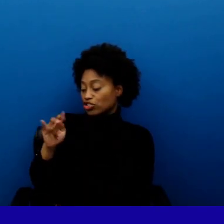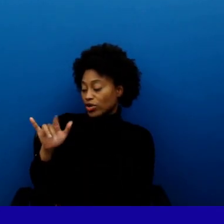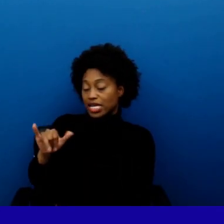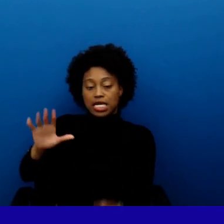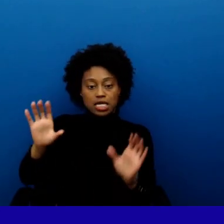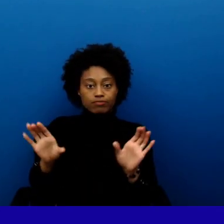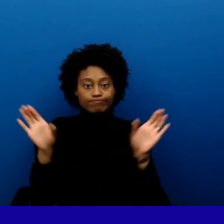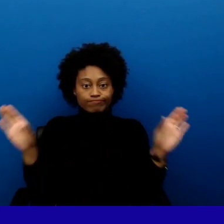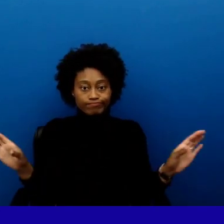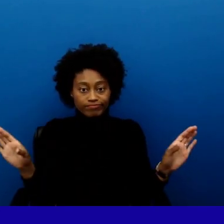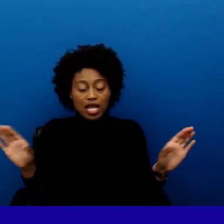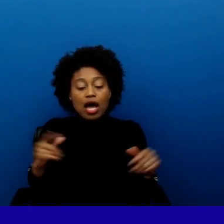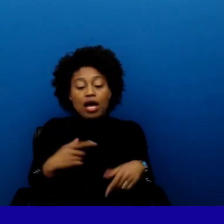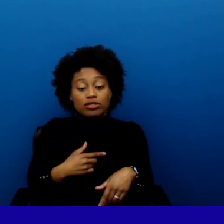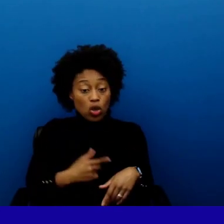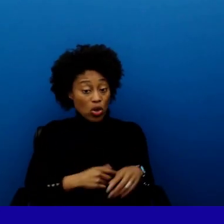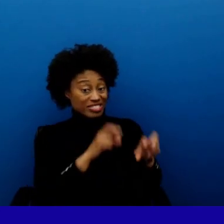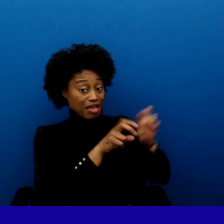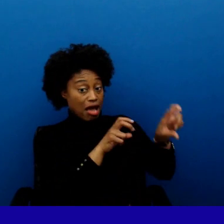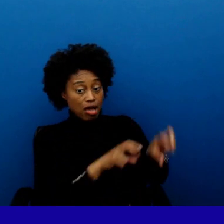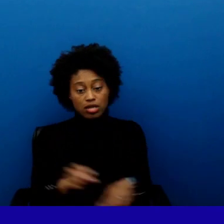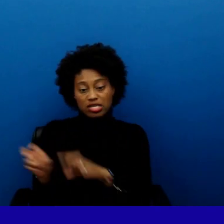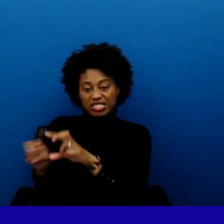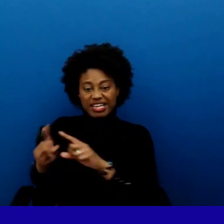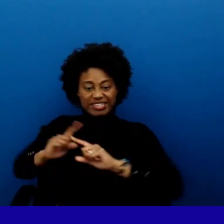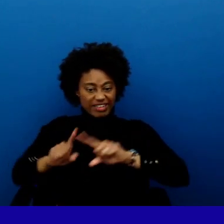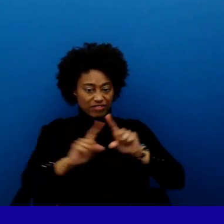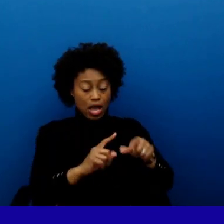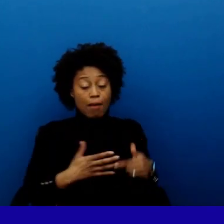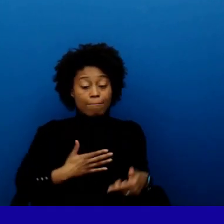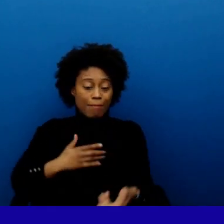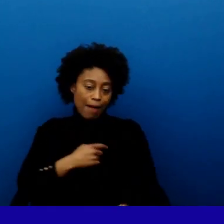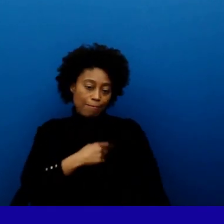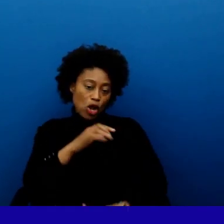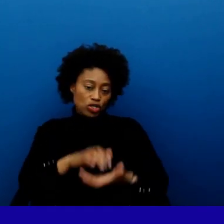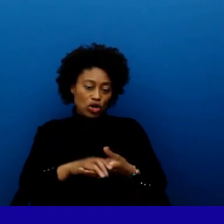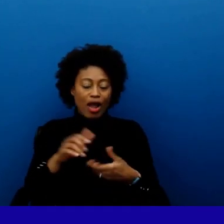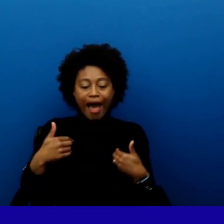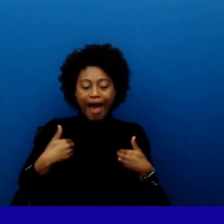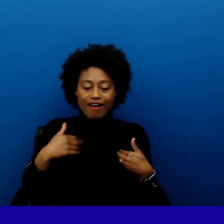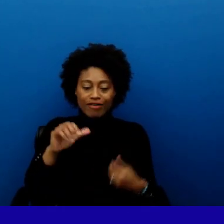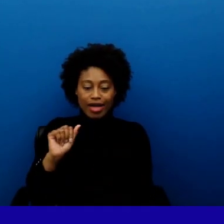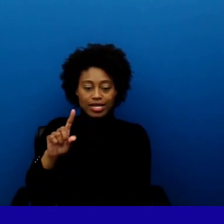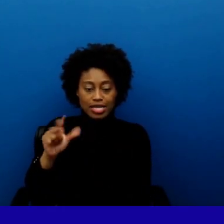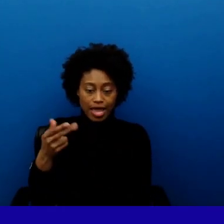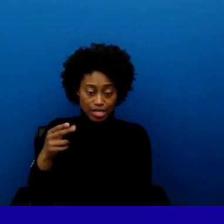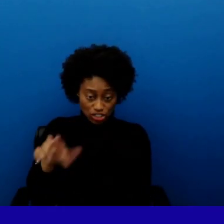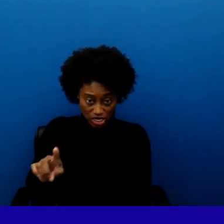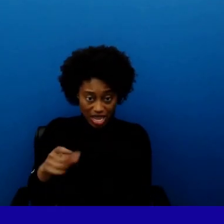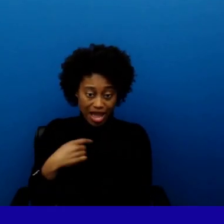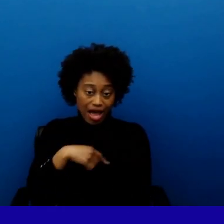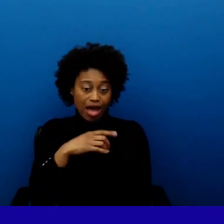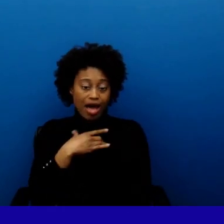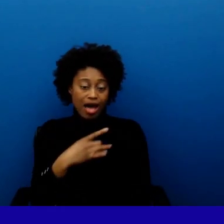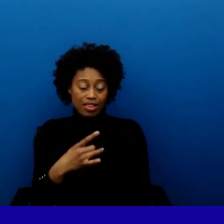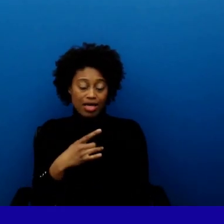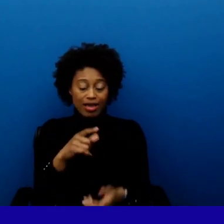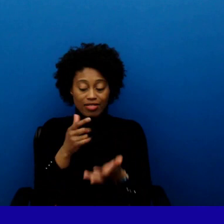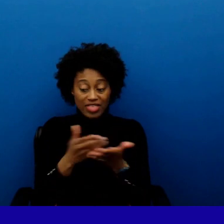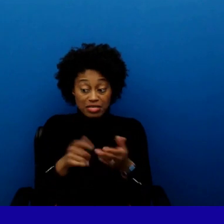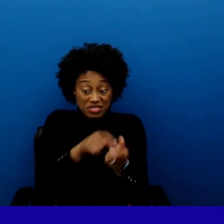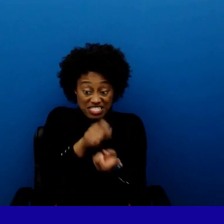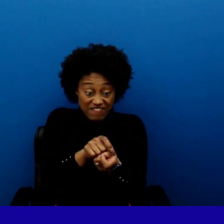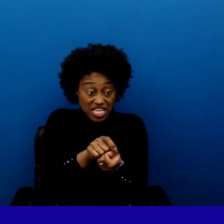stocked differently. And my partner has ADHD, so I like things to be very specifically